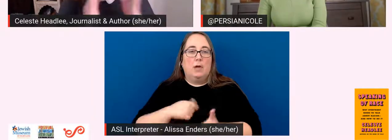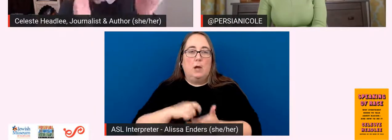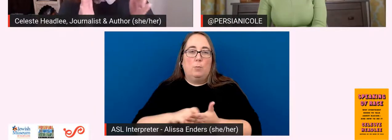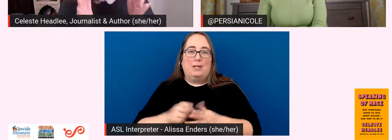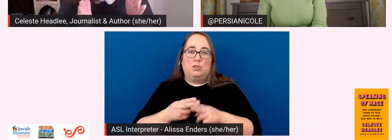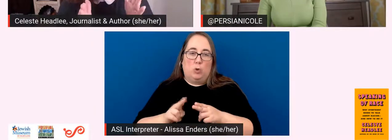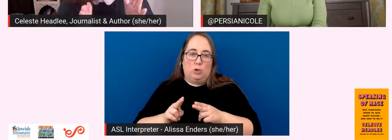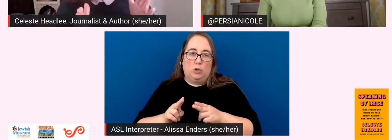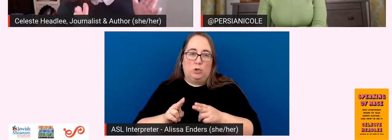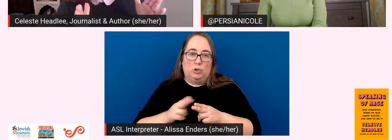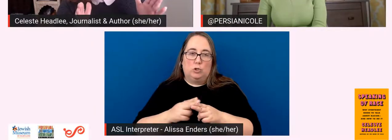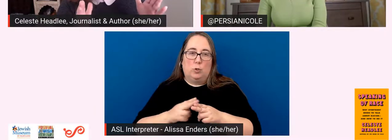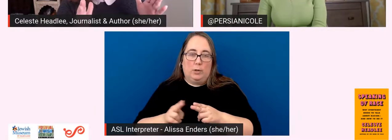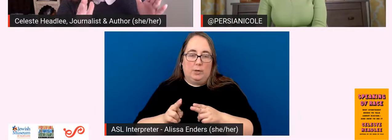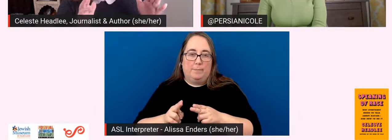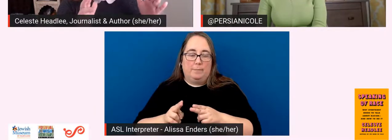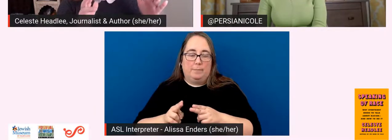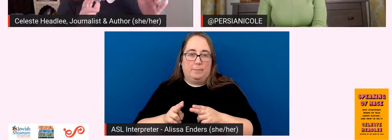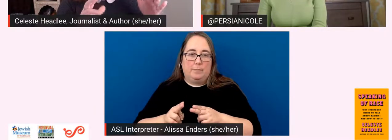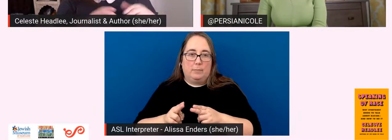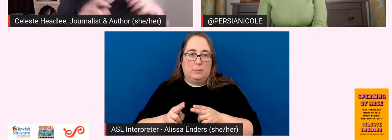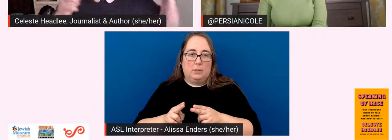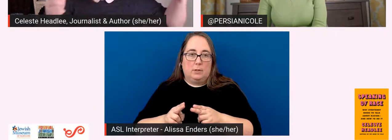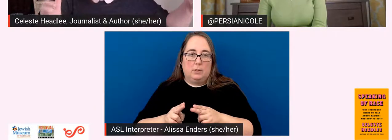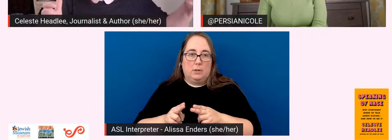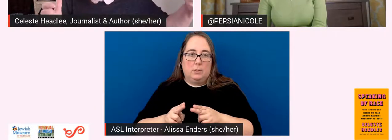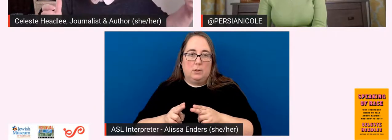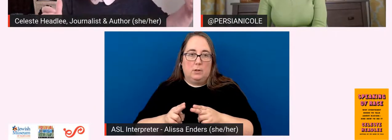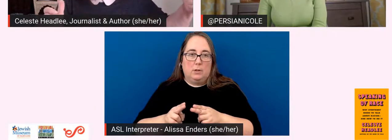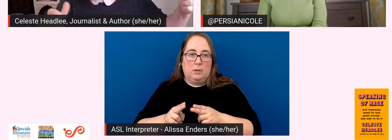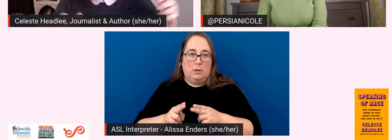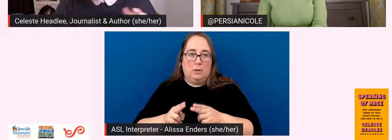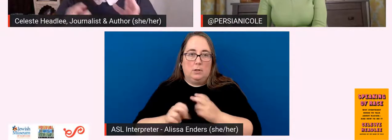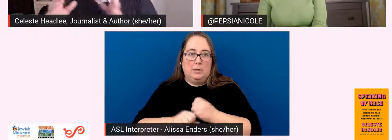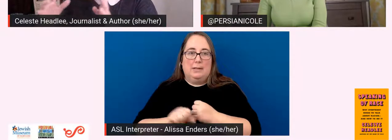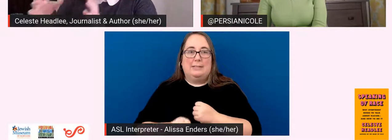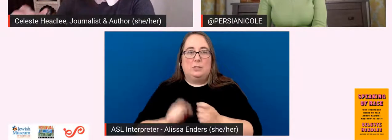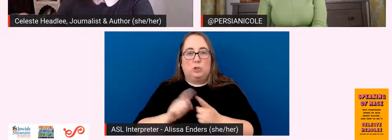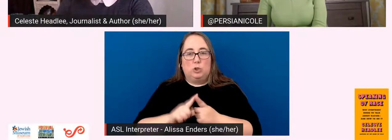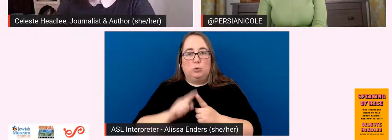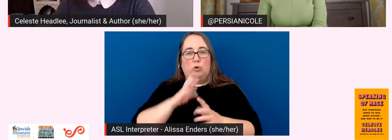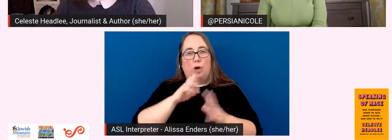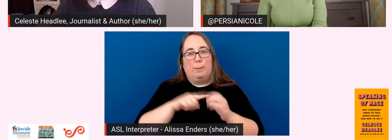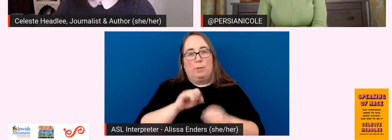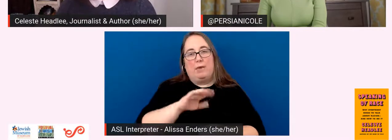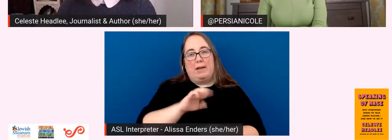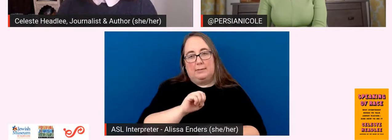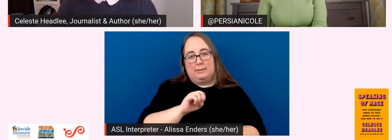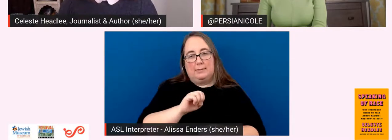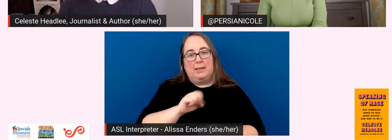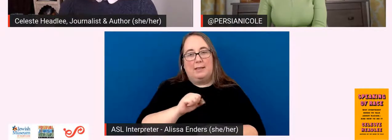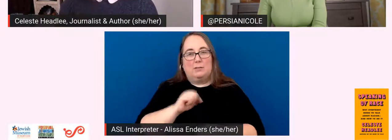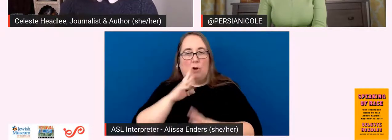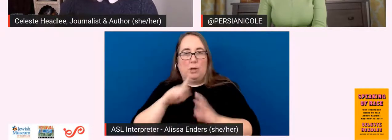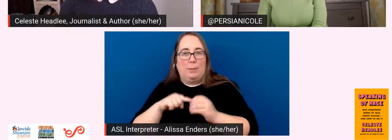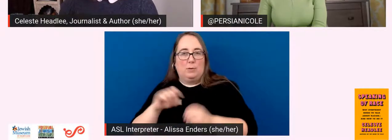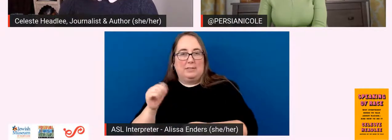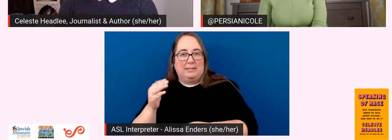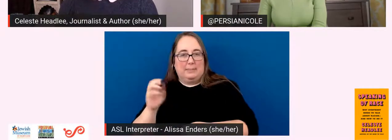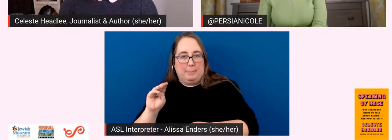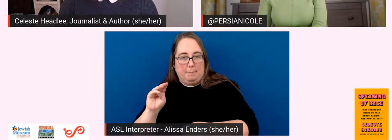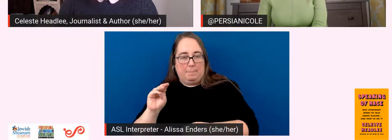short, extremely short, sort of an extension to Speaking of Race, which is about speaking about sexism. And